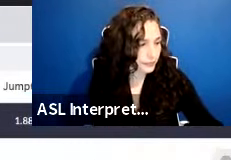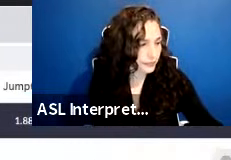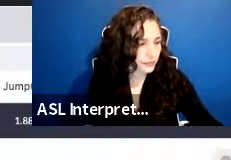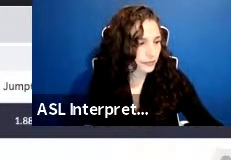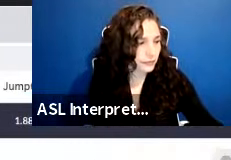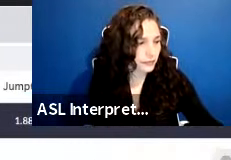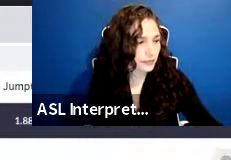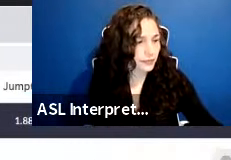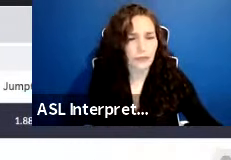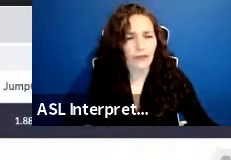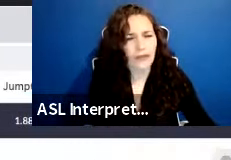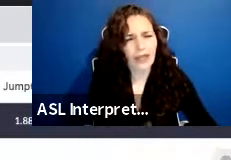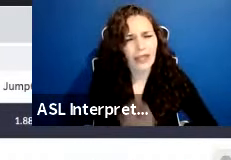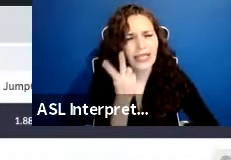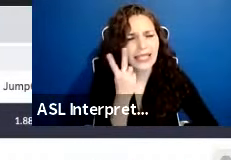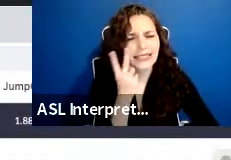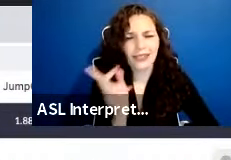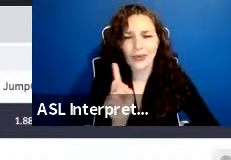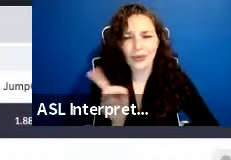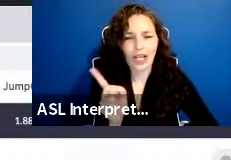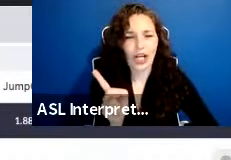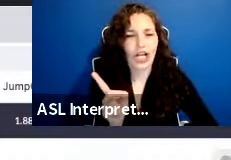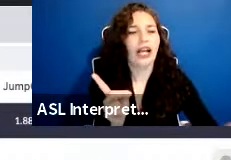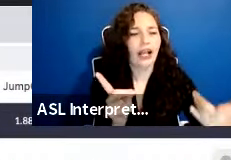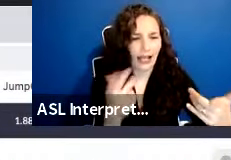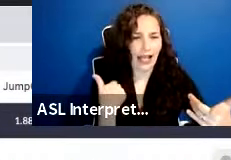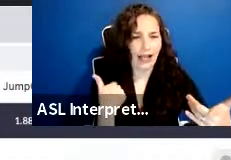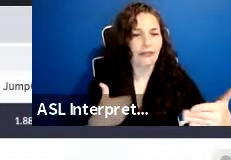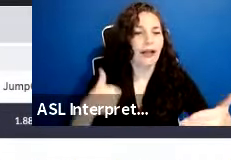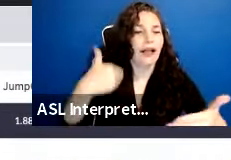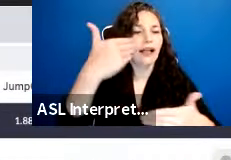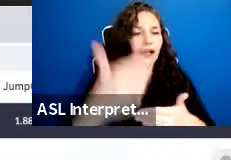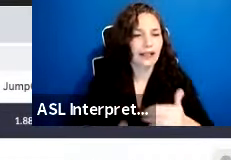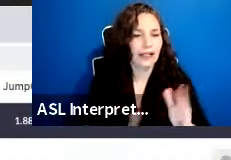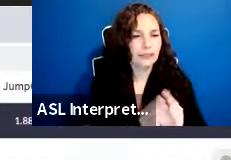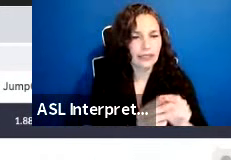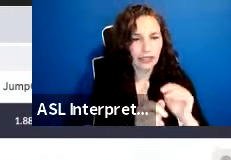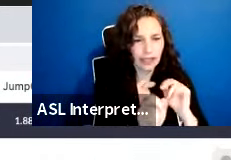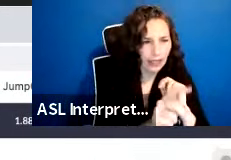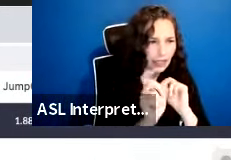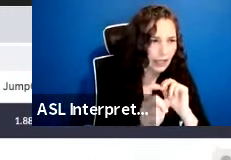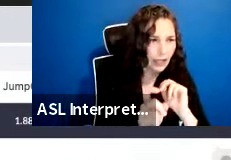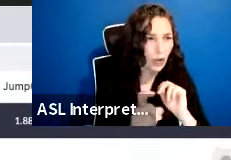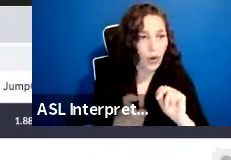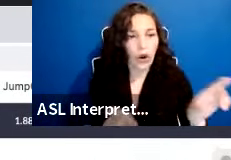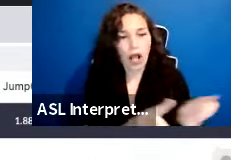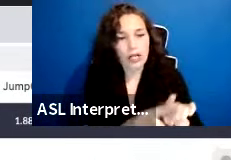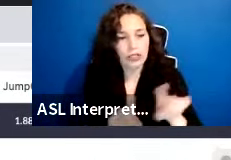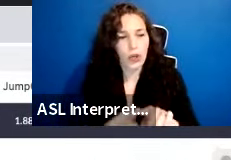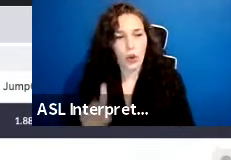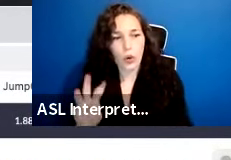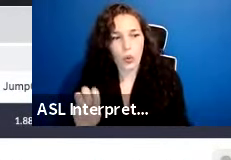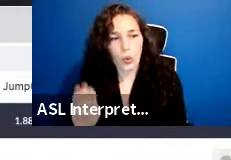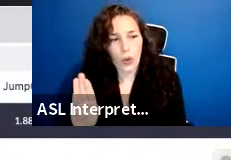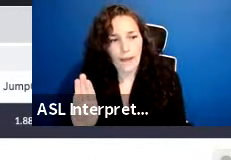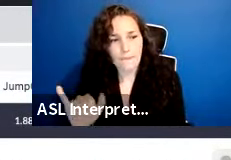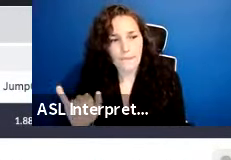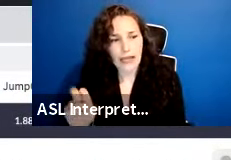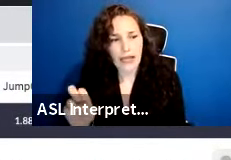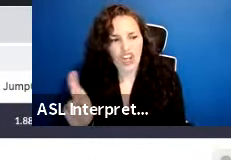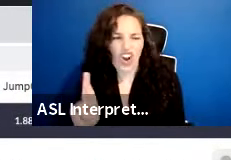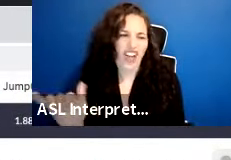again, you can see where my upcoming meetings are and scheduling new meetings. I can also create webinars, which are like a Zoom meeting,